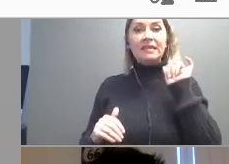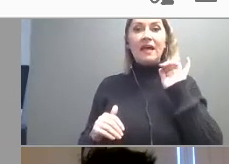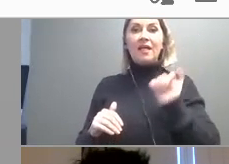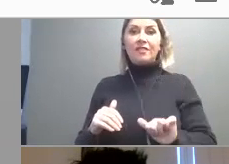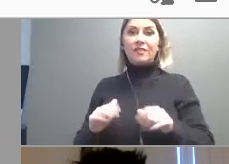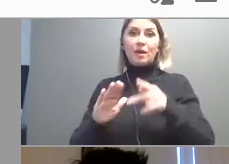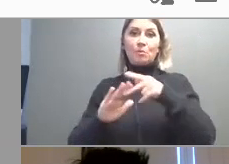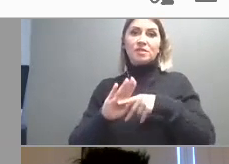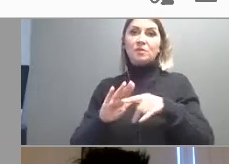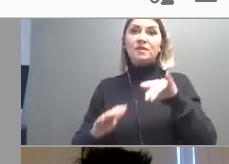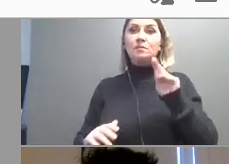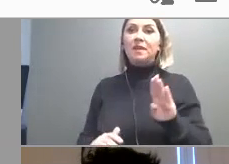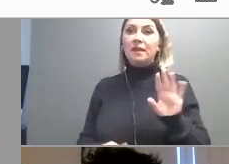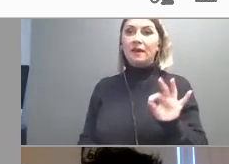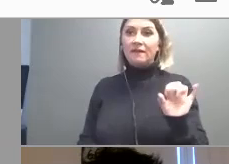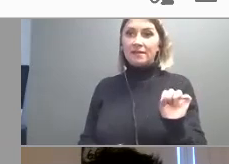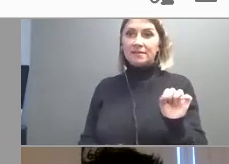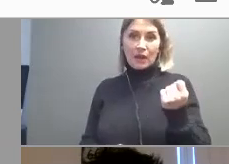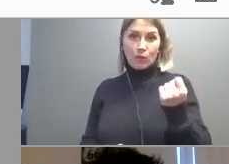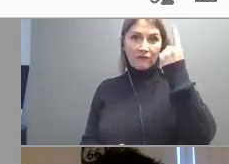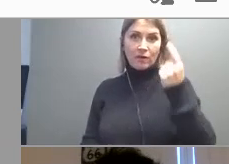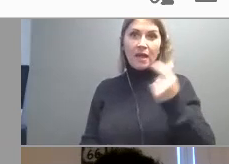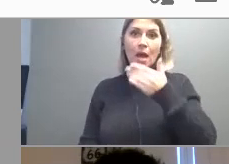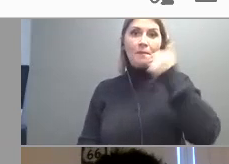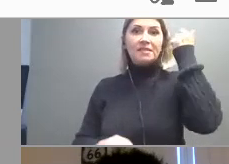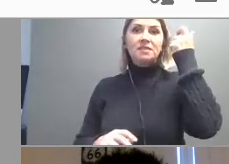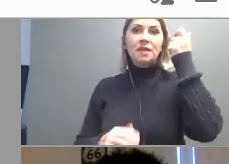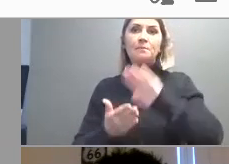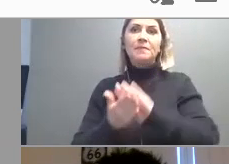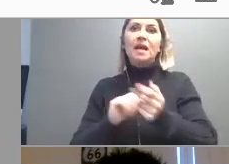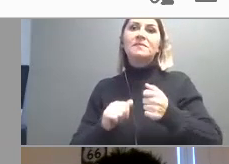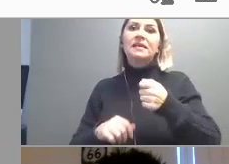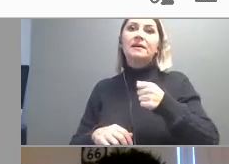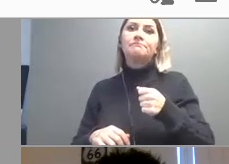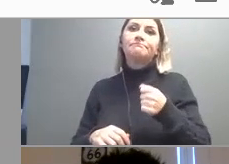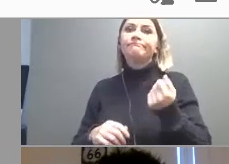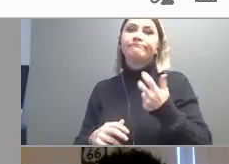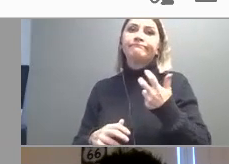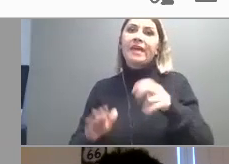is BFS. However, best becomes difficult when we have negative edges.